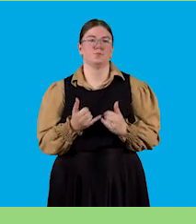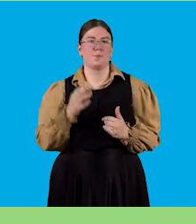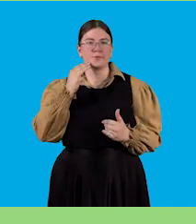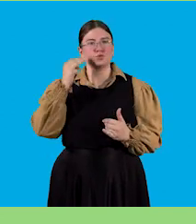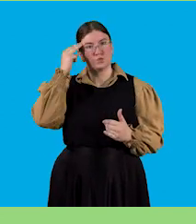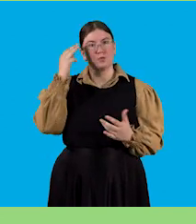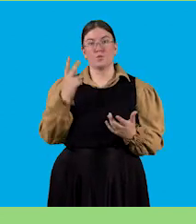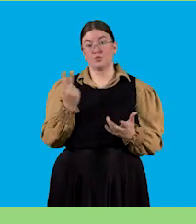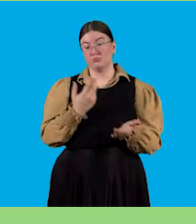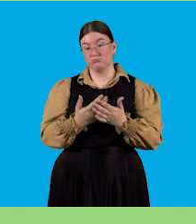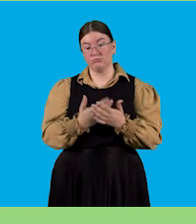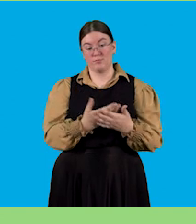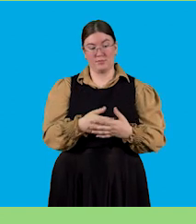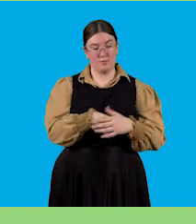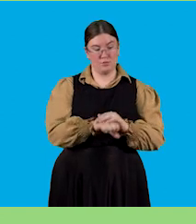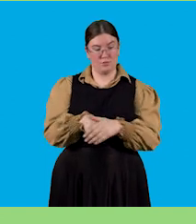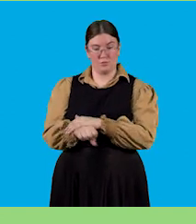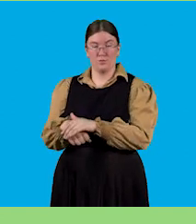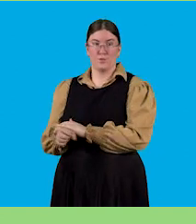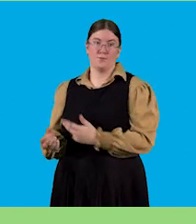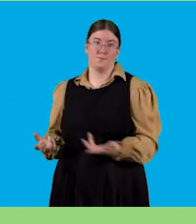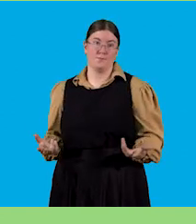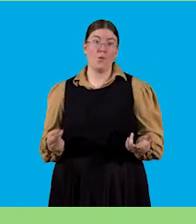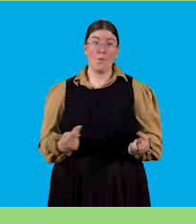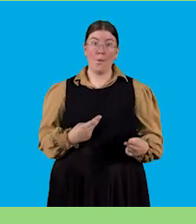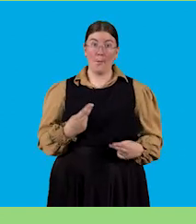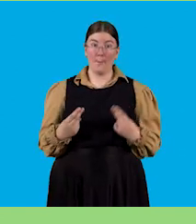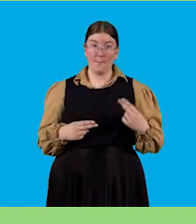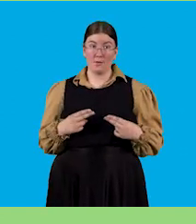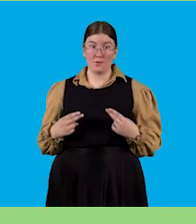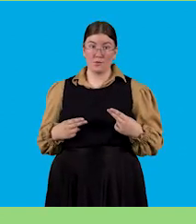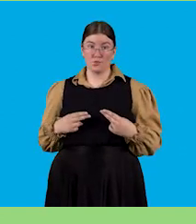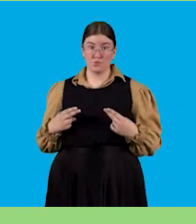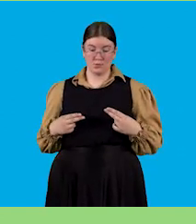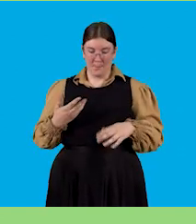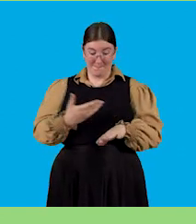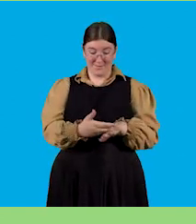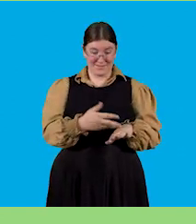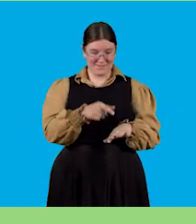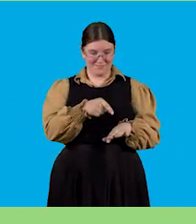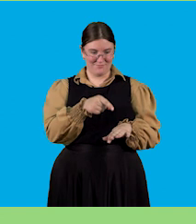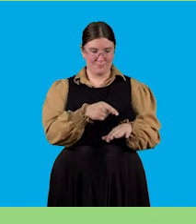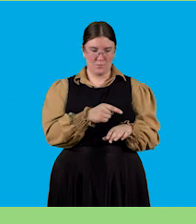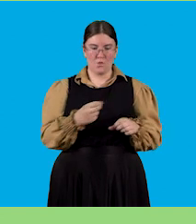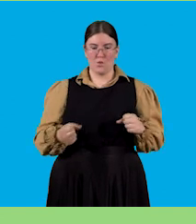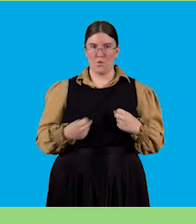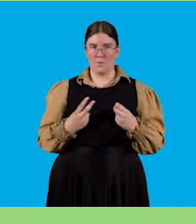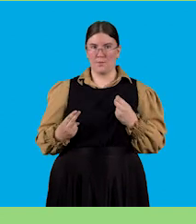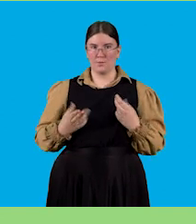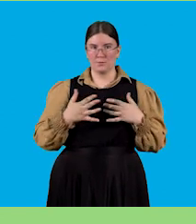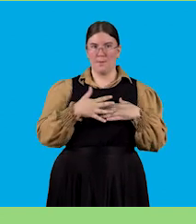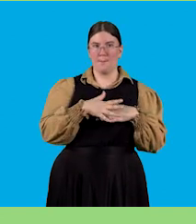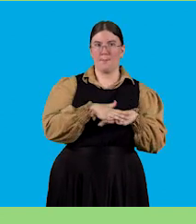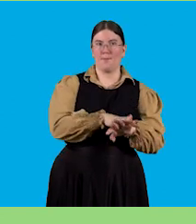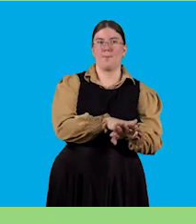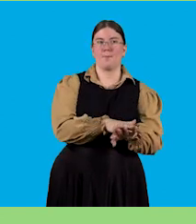to reproduce. Hormones are released into the blood, which causes physical changes